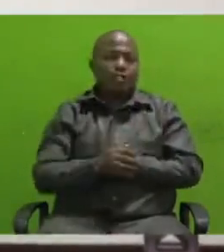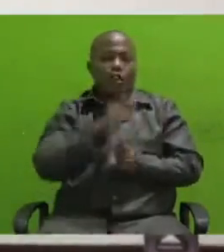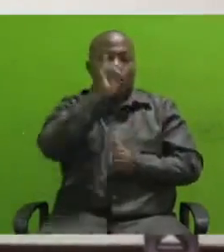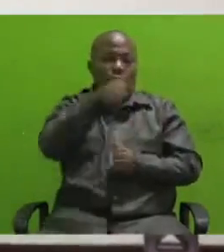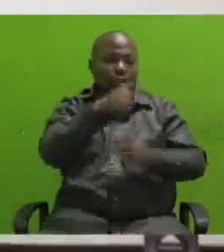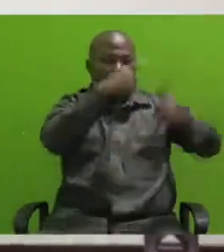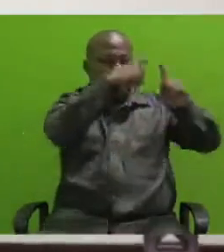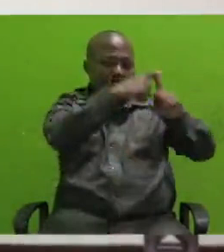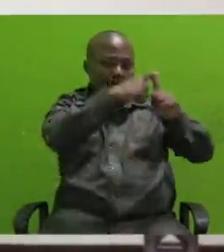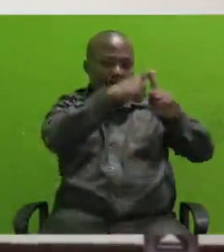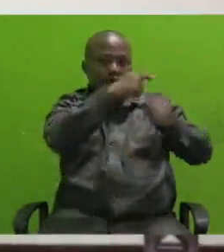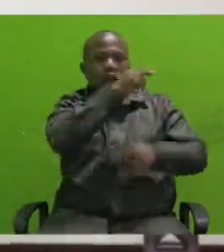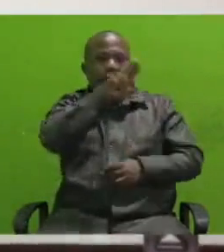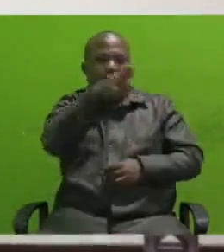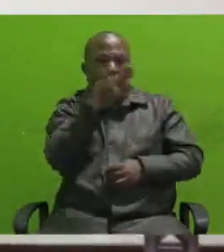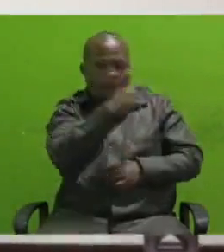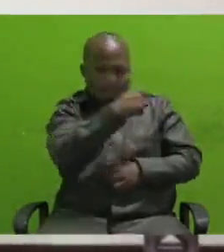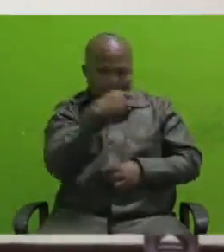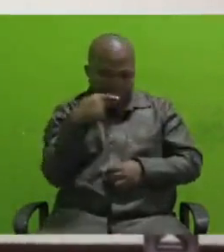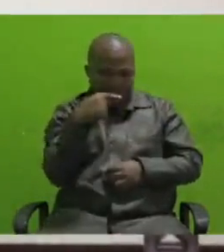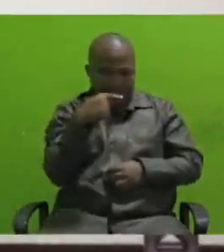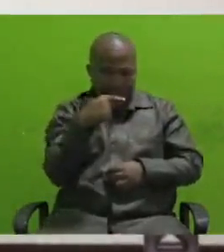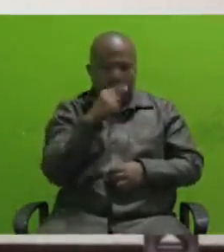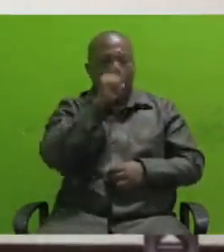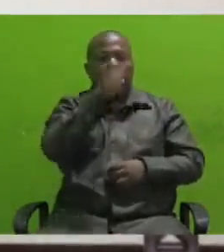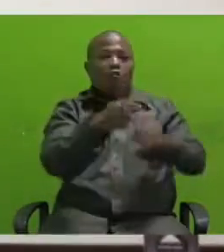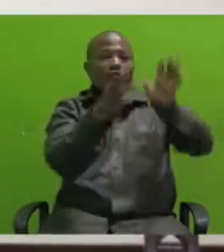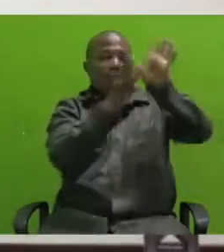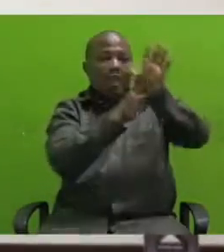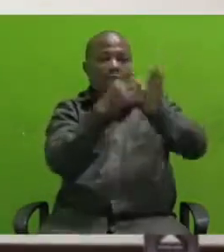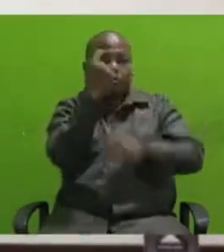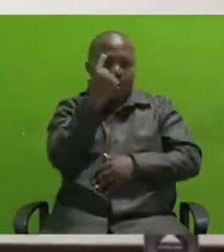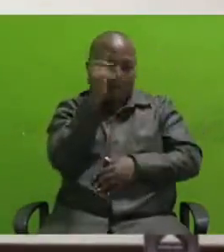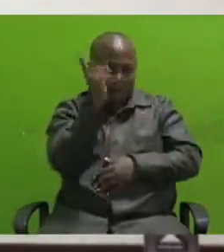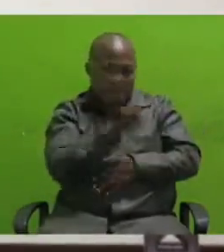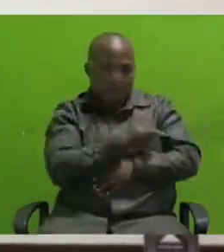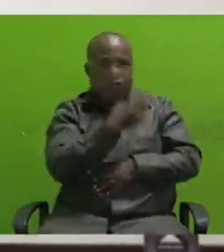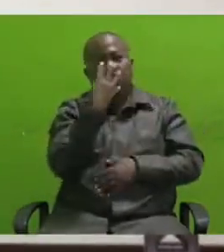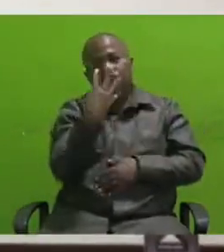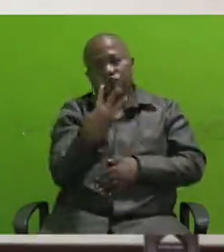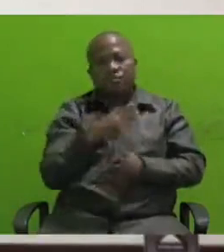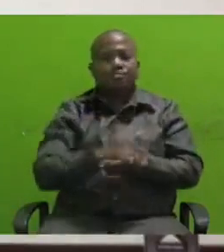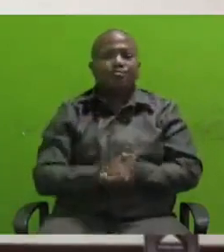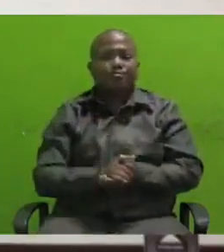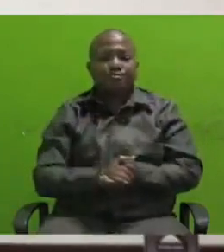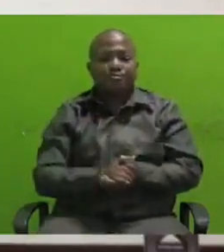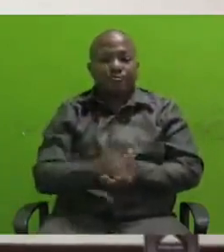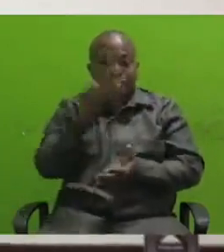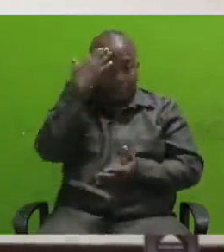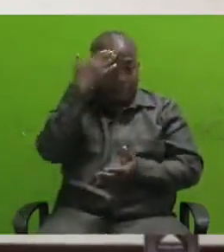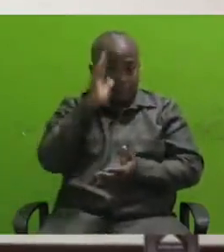of 81 out of 4. Okay? So